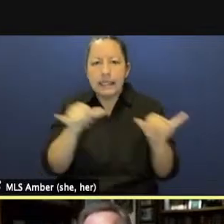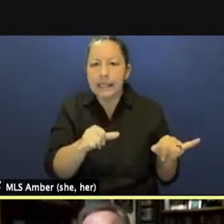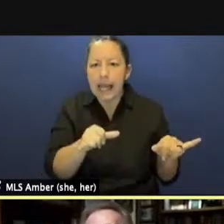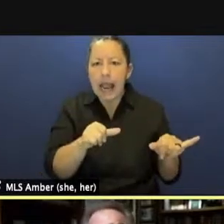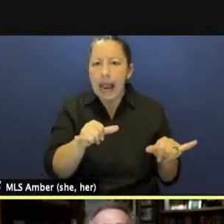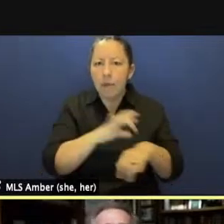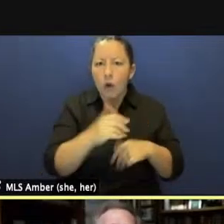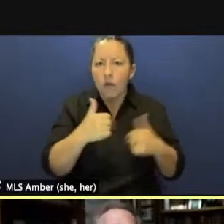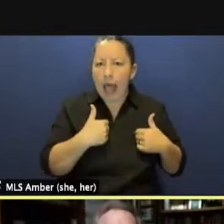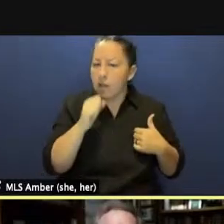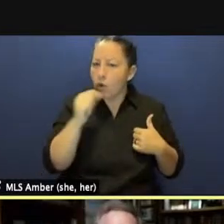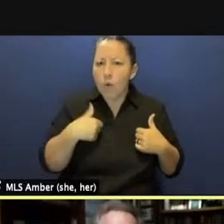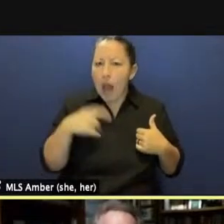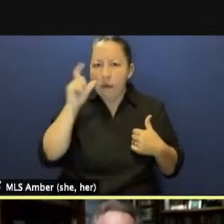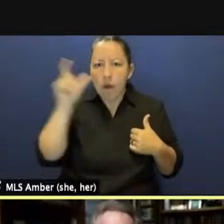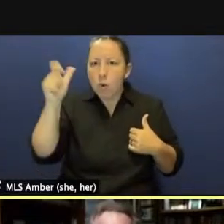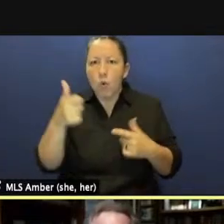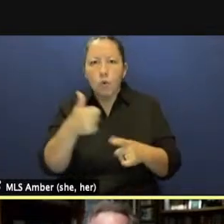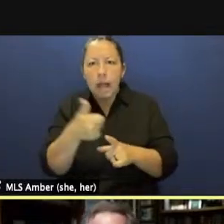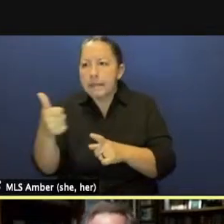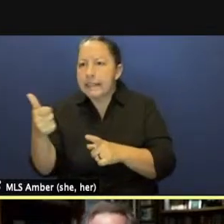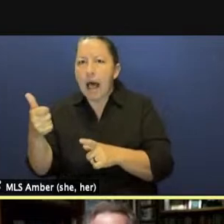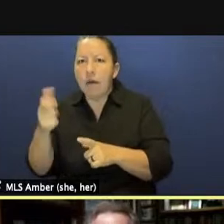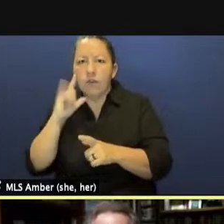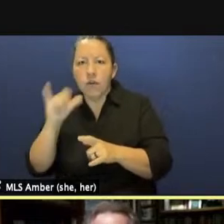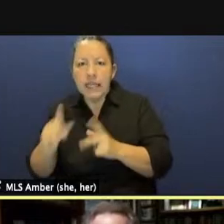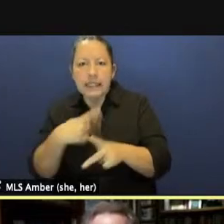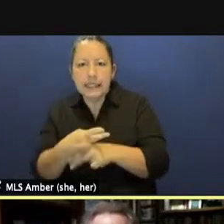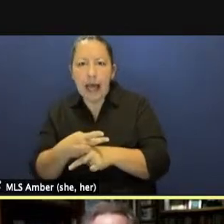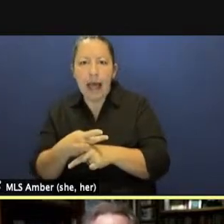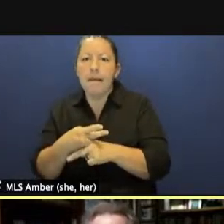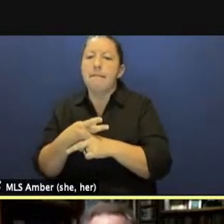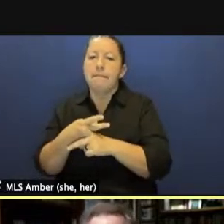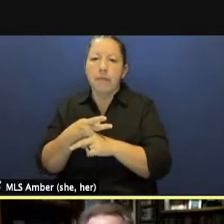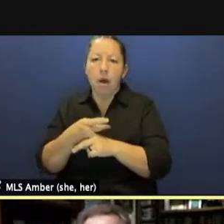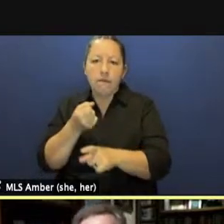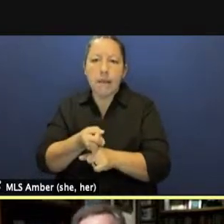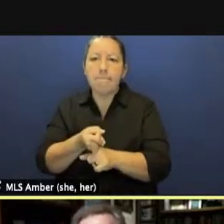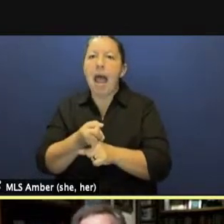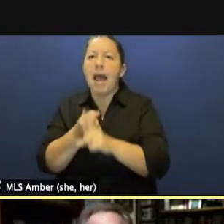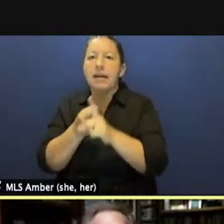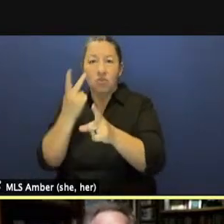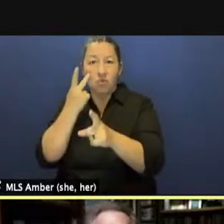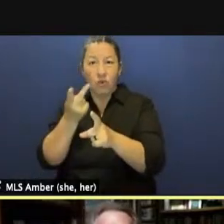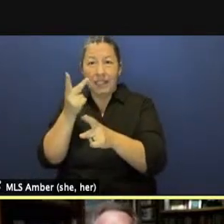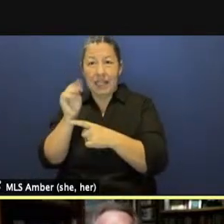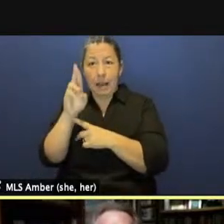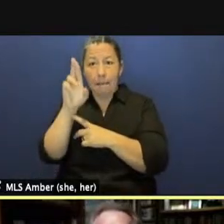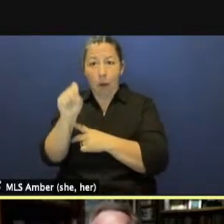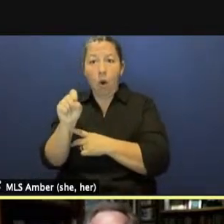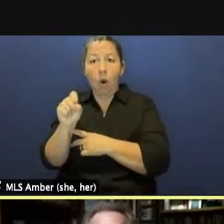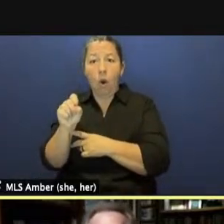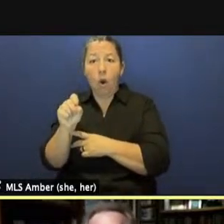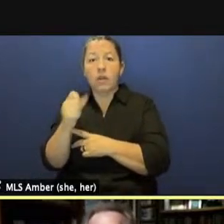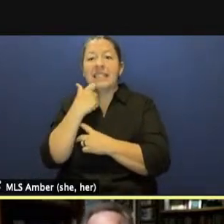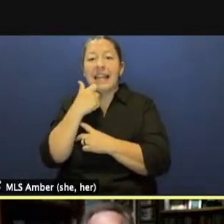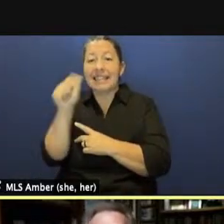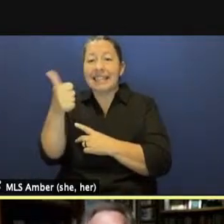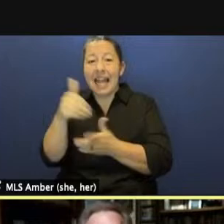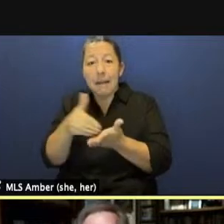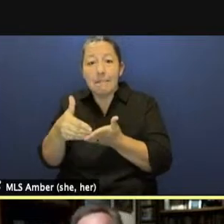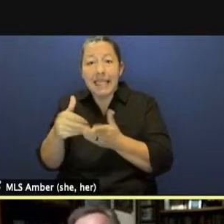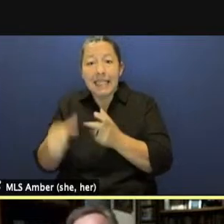is absolutely enormous, as shown here over the last 10 million or so years, varying